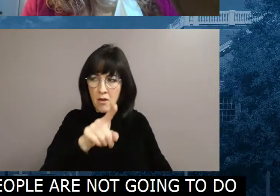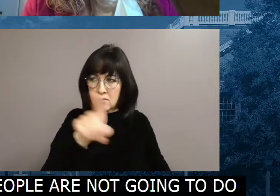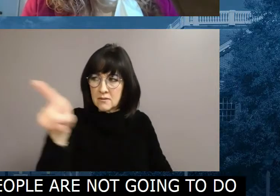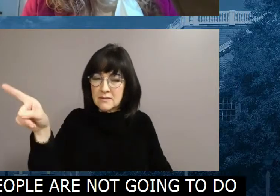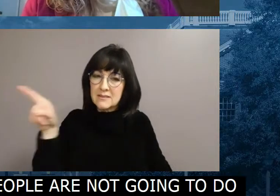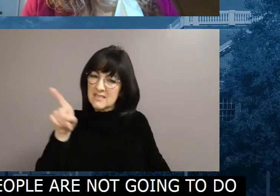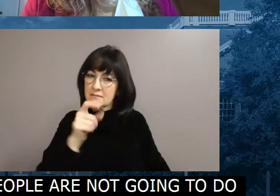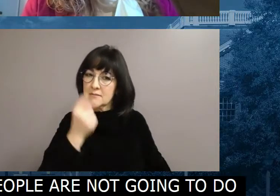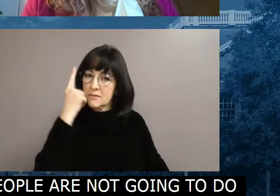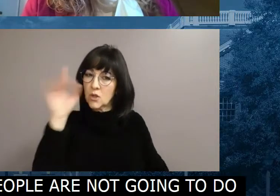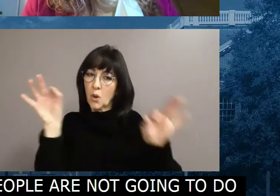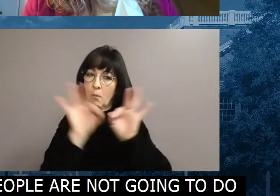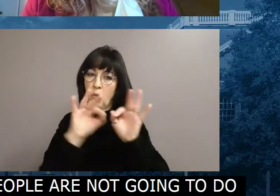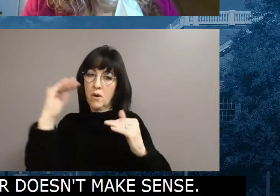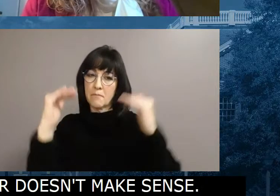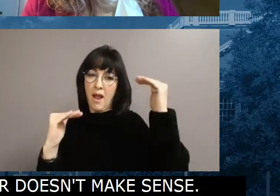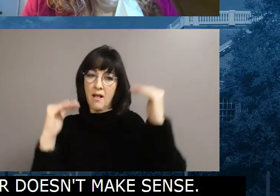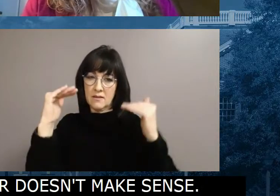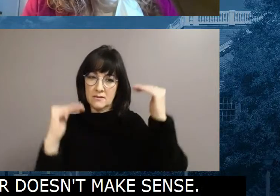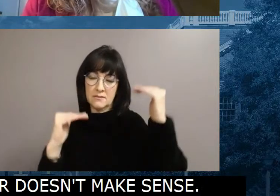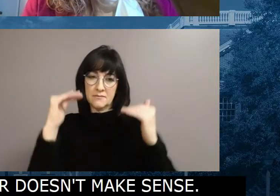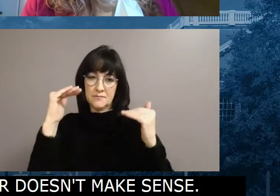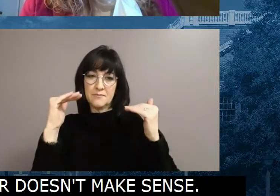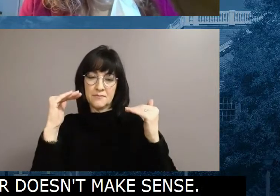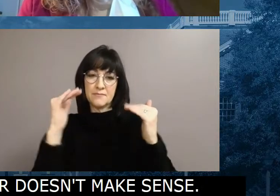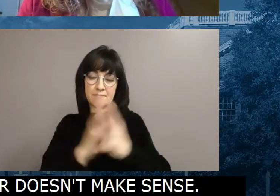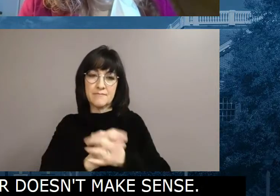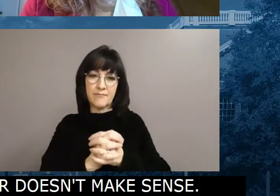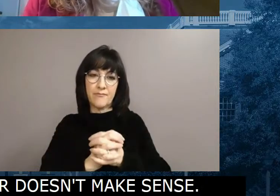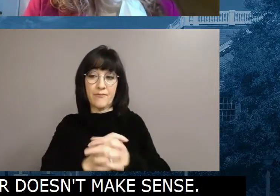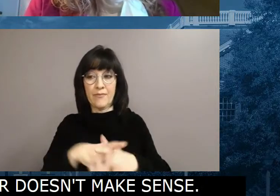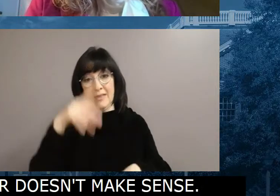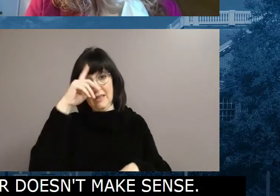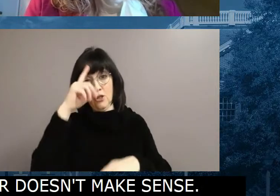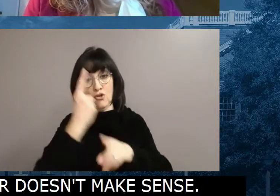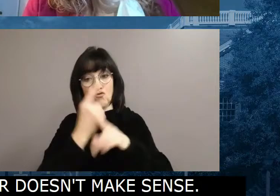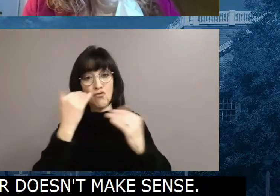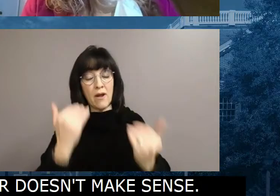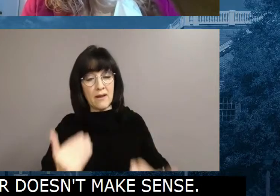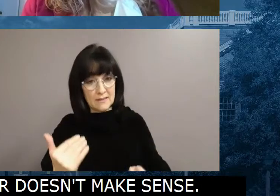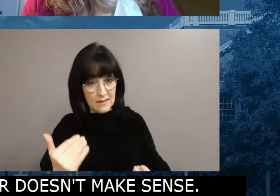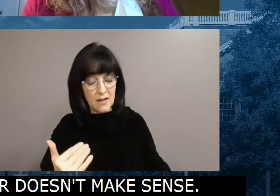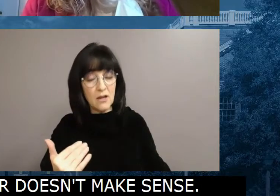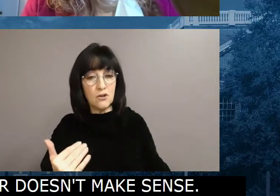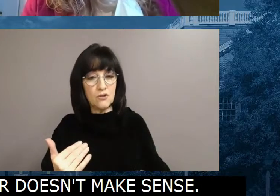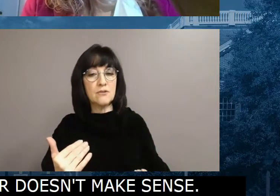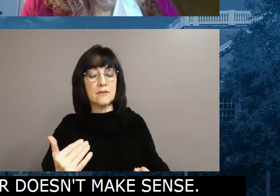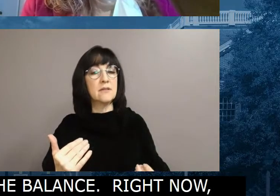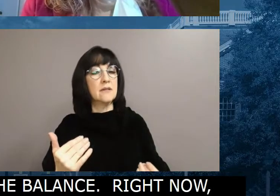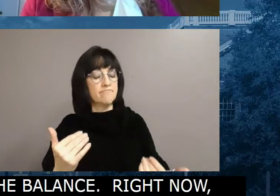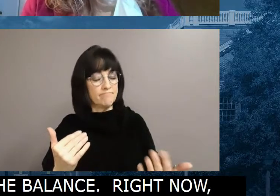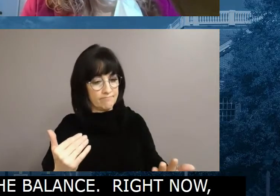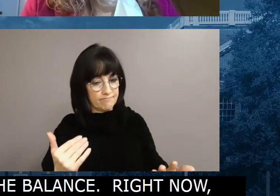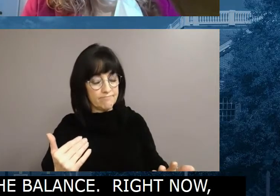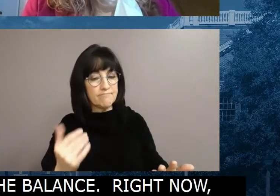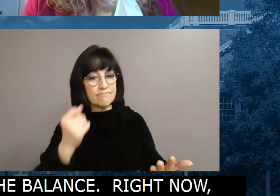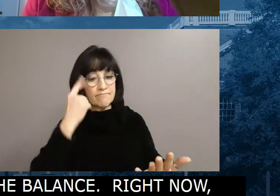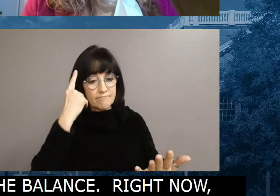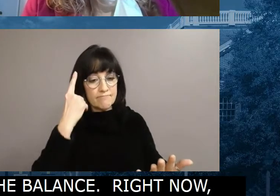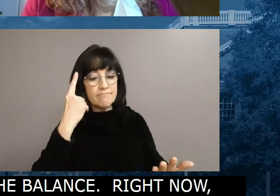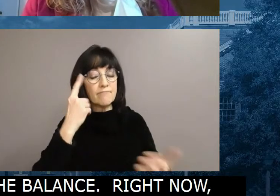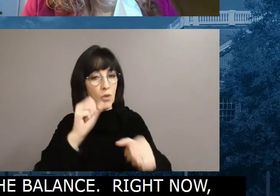balance. Right now, I think the appeal is, look, we've got this problem. We've got an uptick. Hang in there. Think